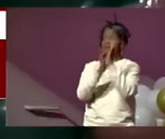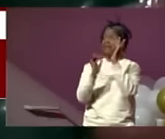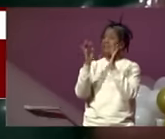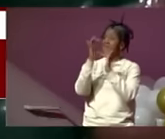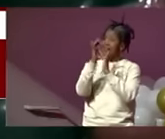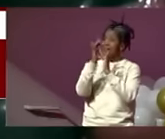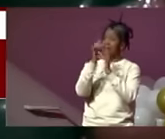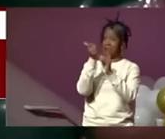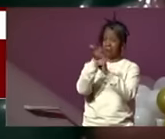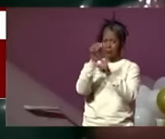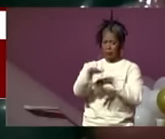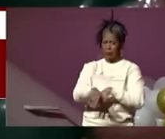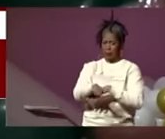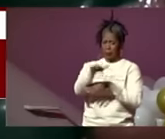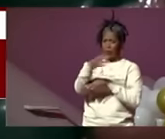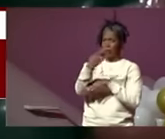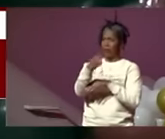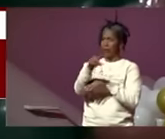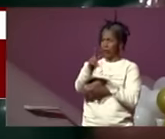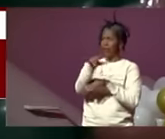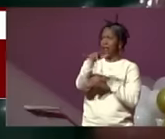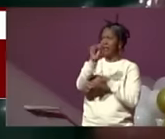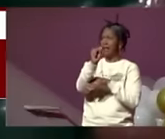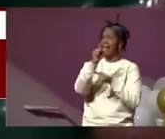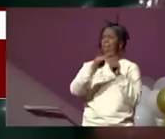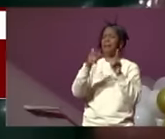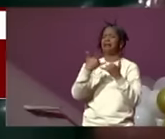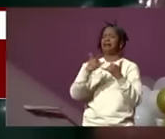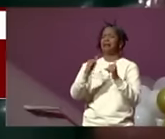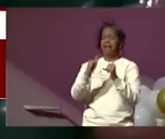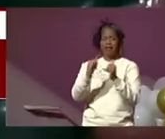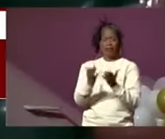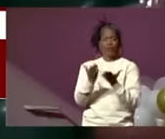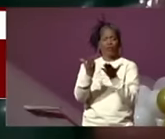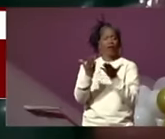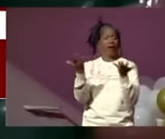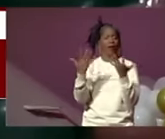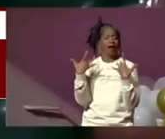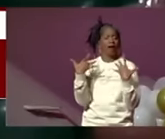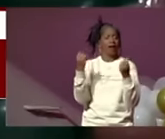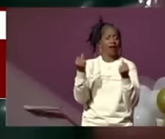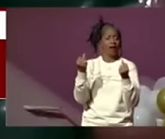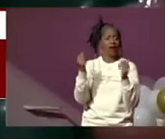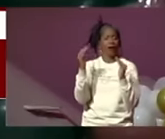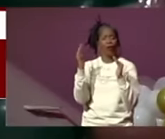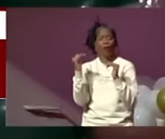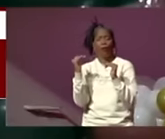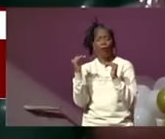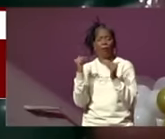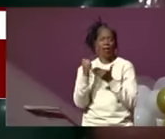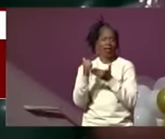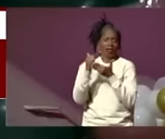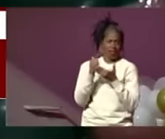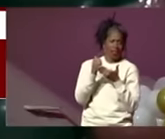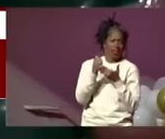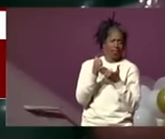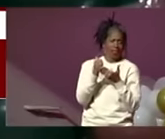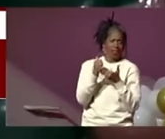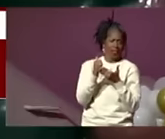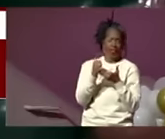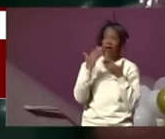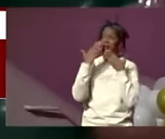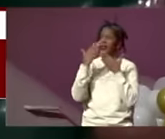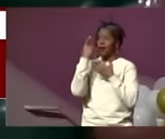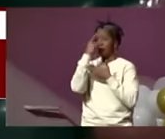in the hood, giving us healing, hope, and help. Thank you for new life